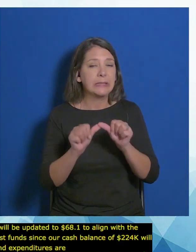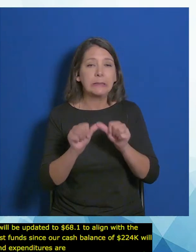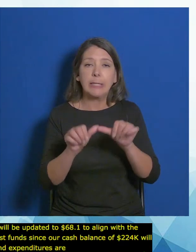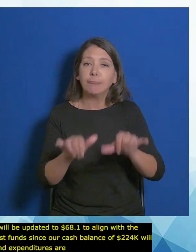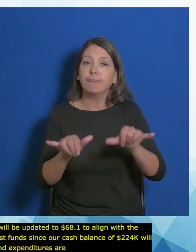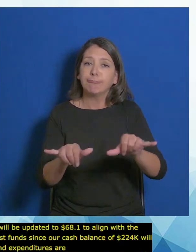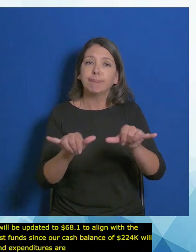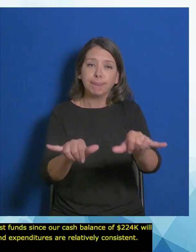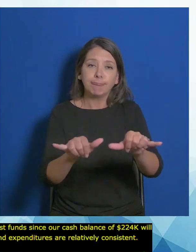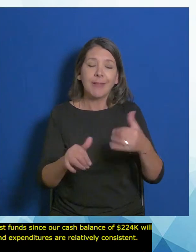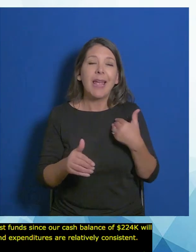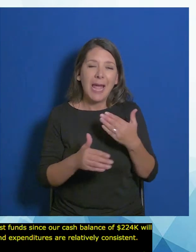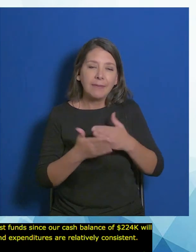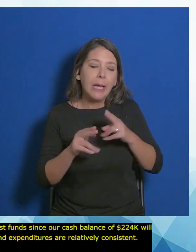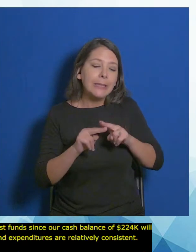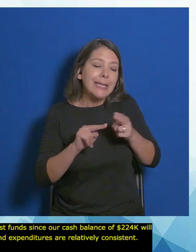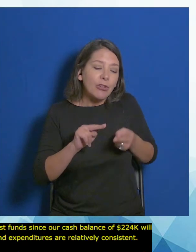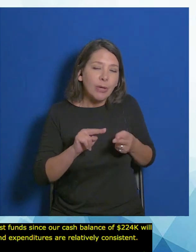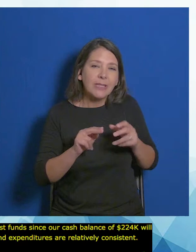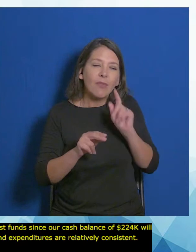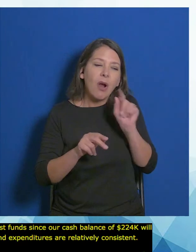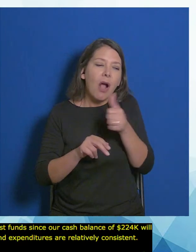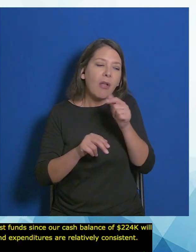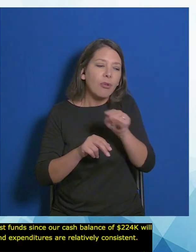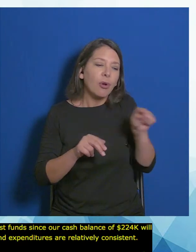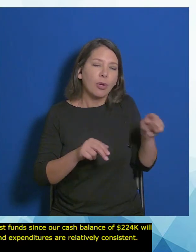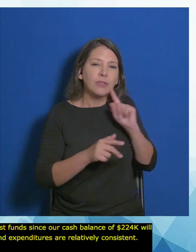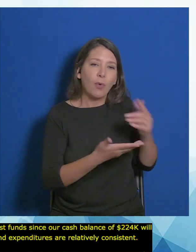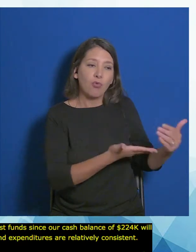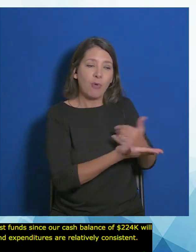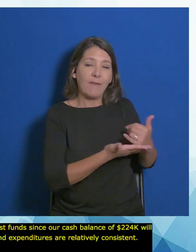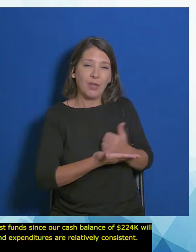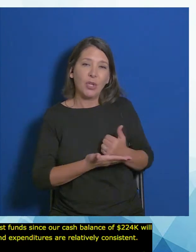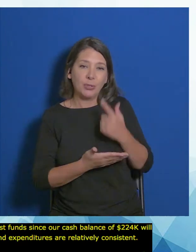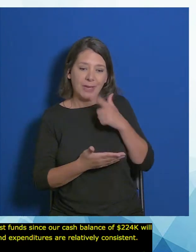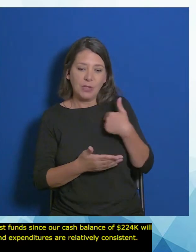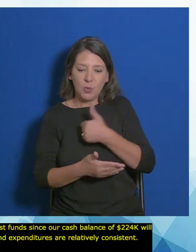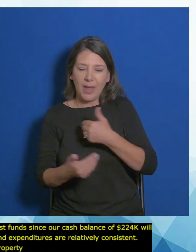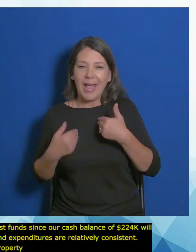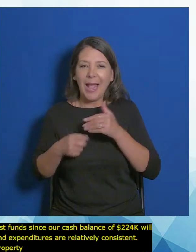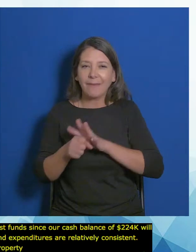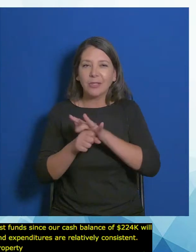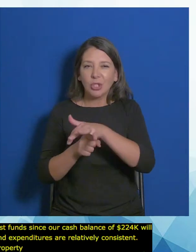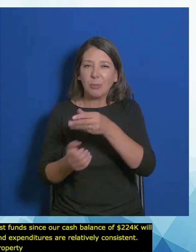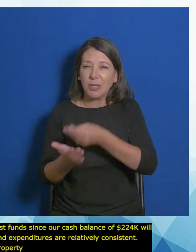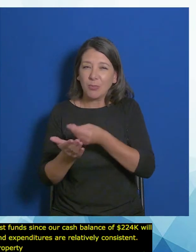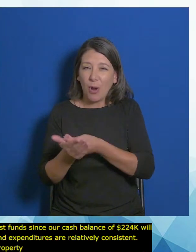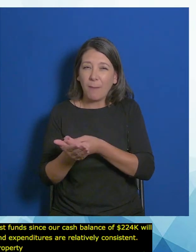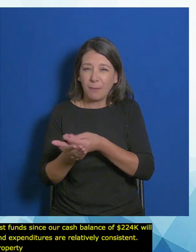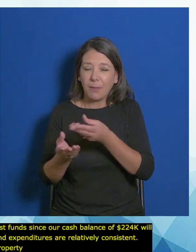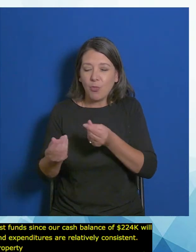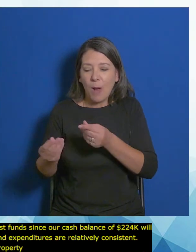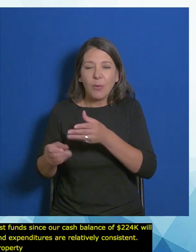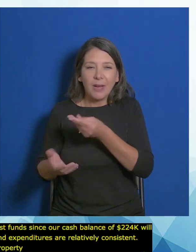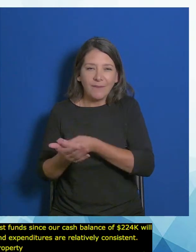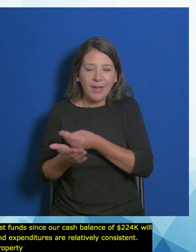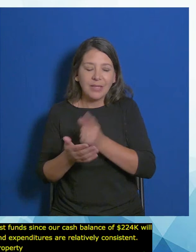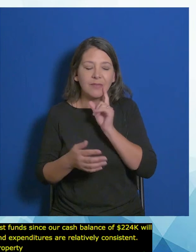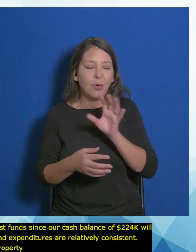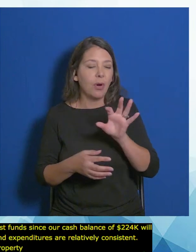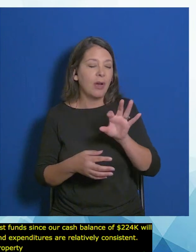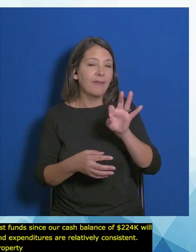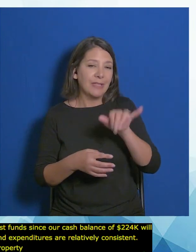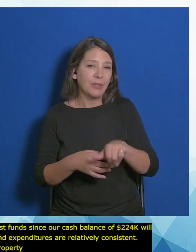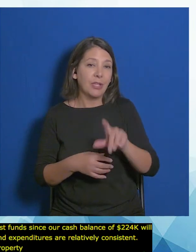There is a decrease in other sources of revenue since we received surplus property funds in budget fiscal year 2021